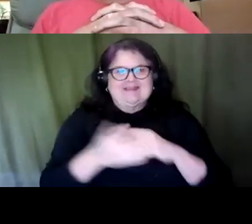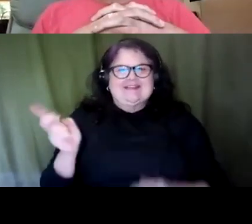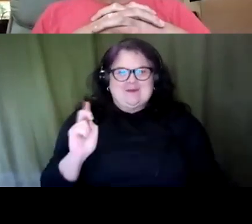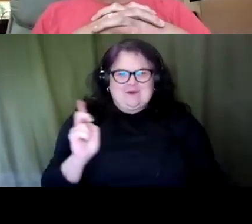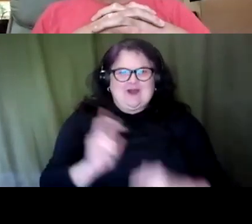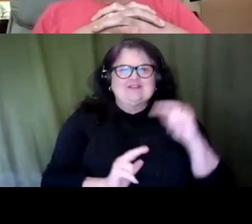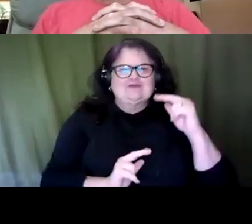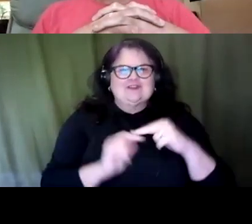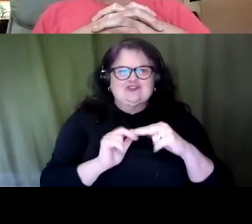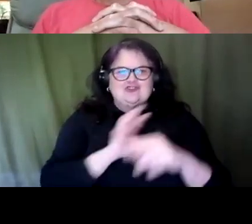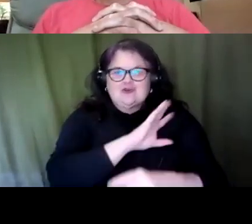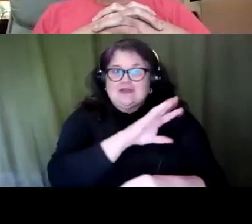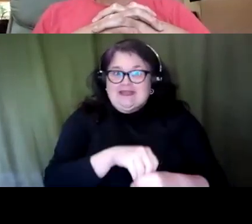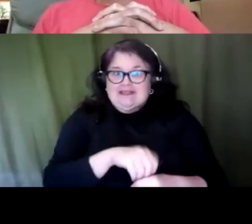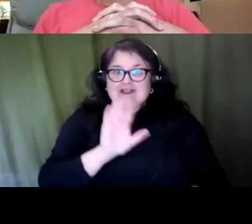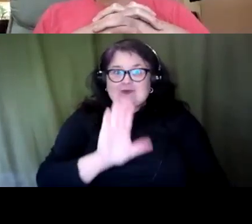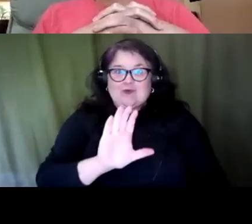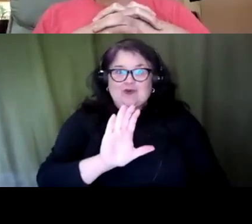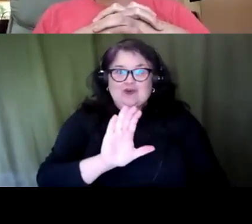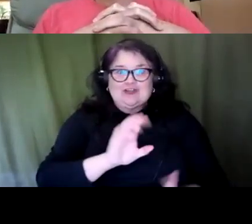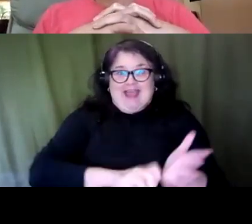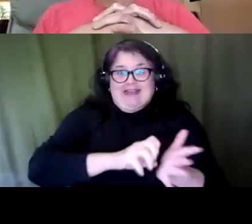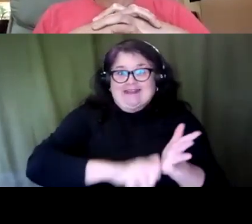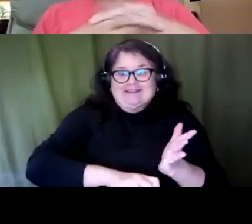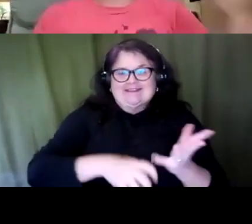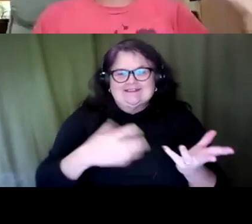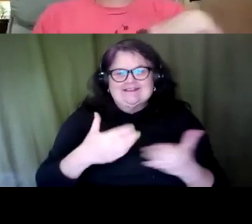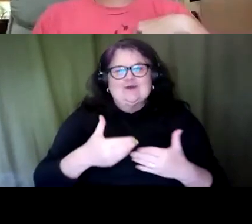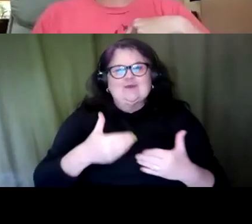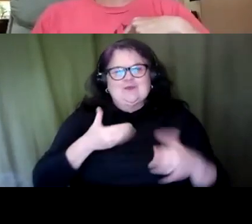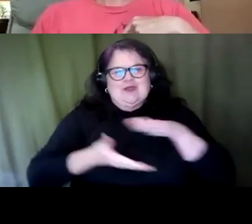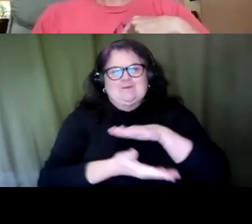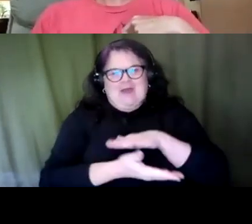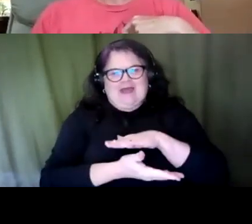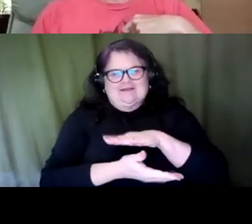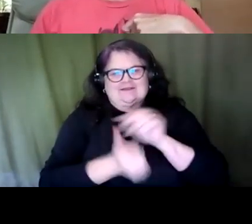your cake, actually it kind of comes pre-baked under the law.